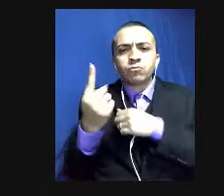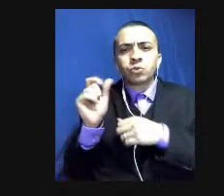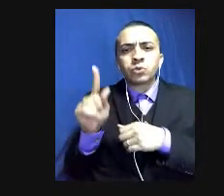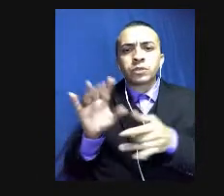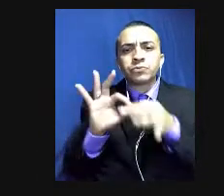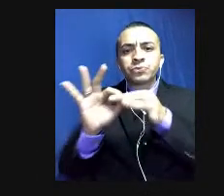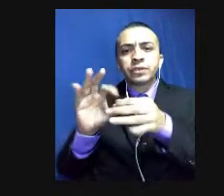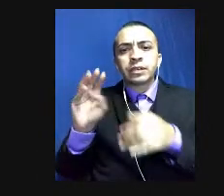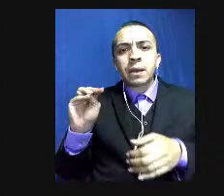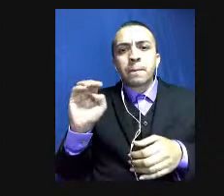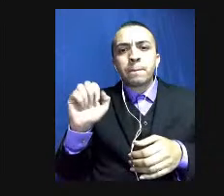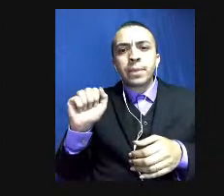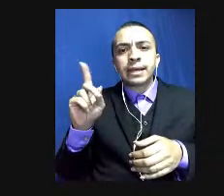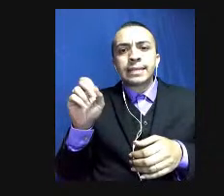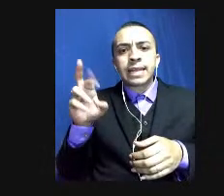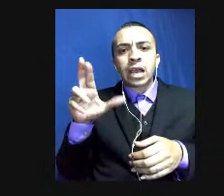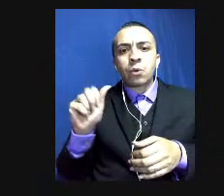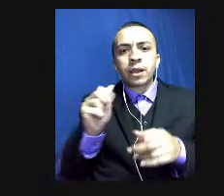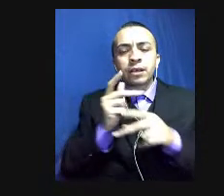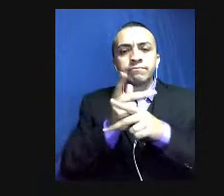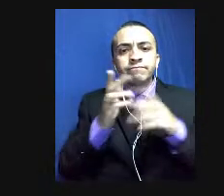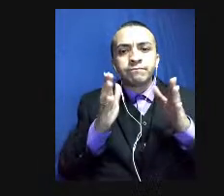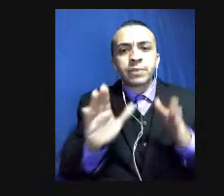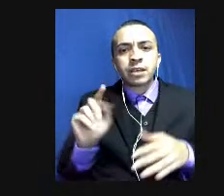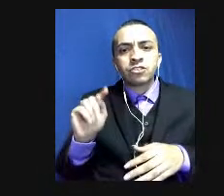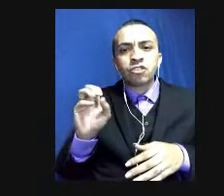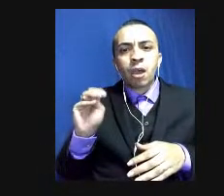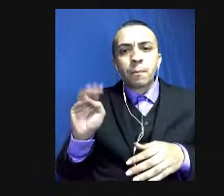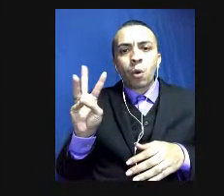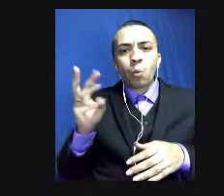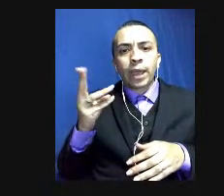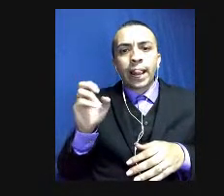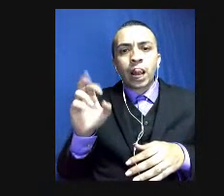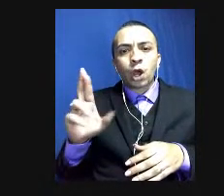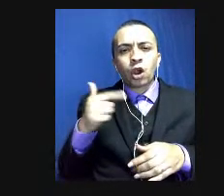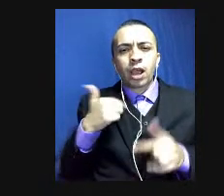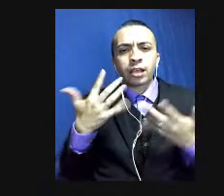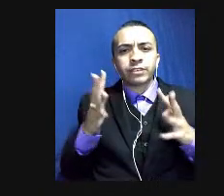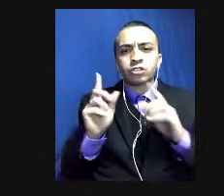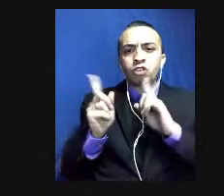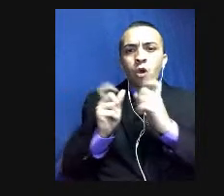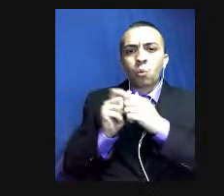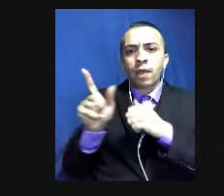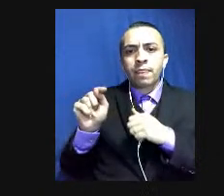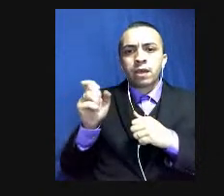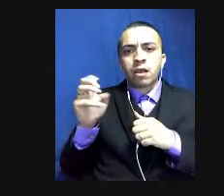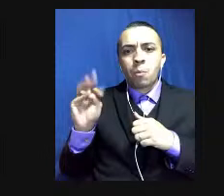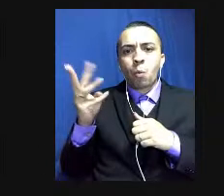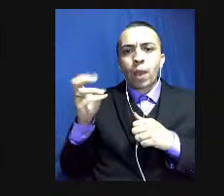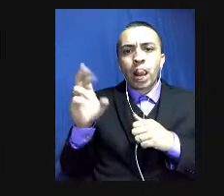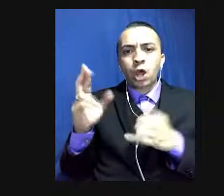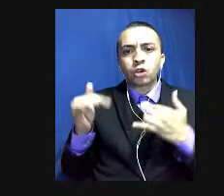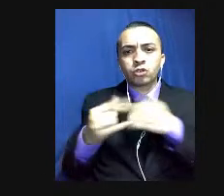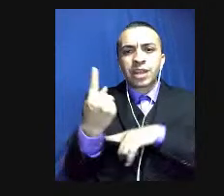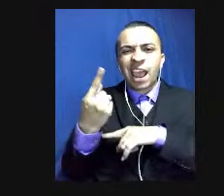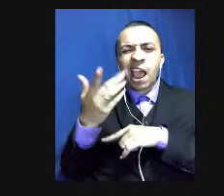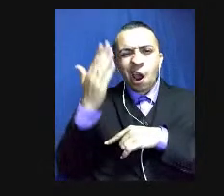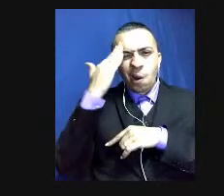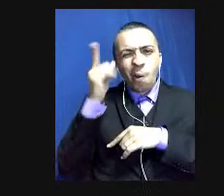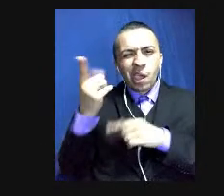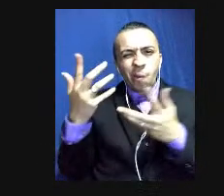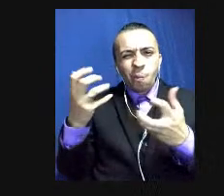County Supervisor Tom Wheeler. And I spoke with Tom Wheeler today, and I know that he would like to be here, but sometimes